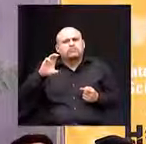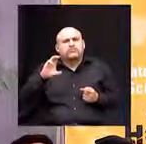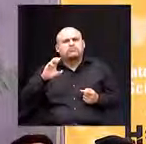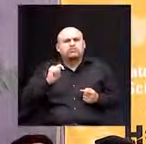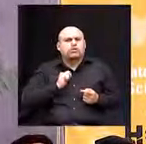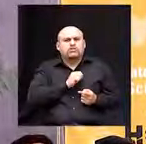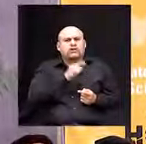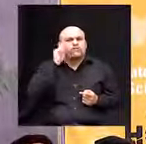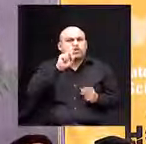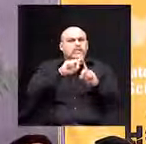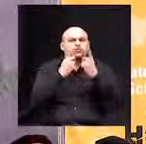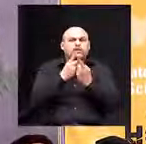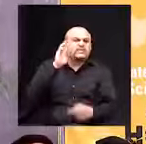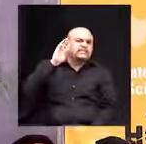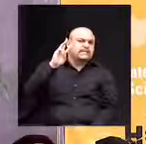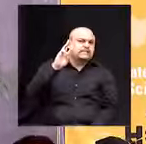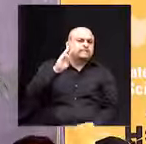for District 6.